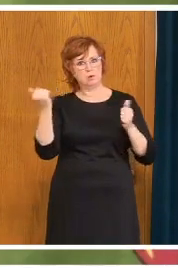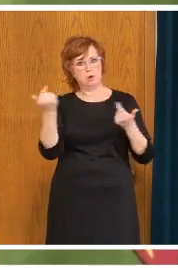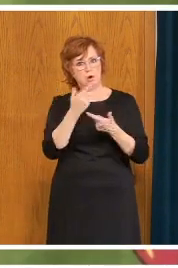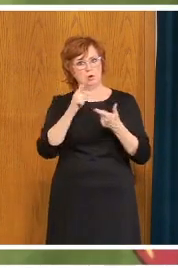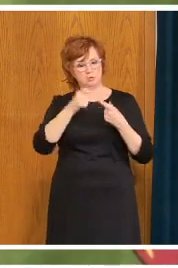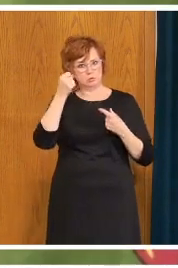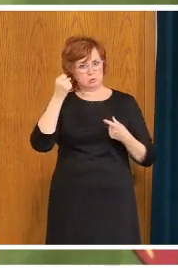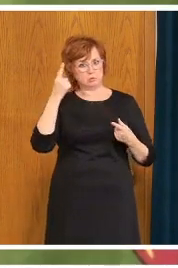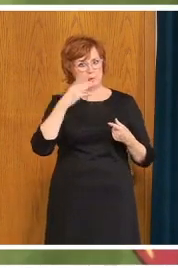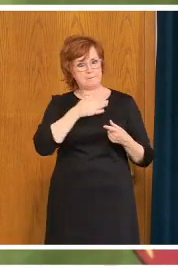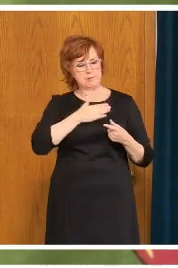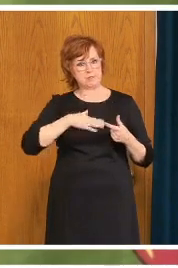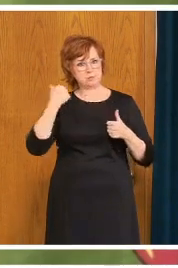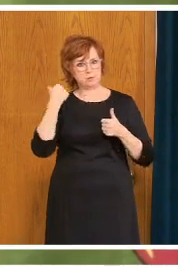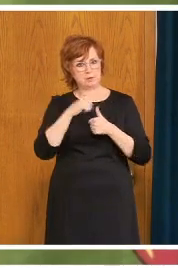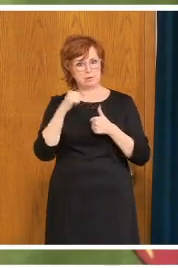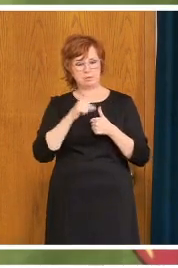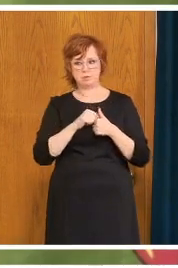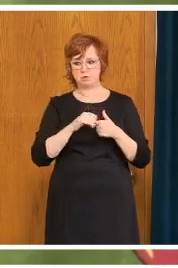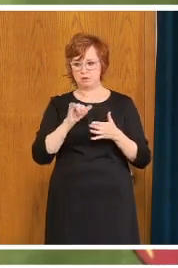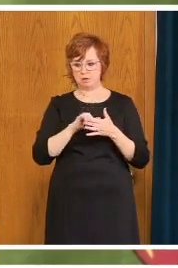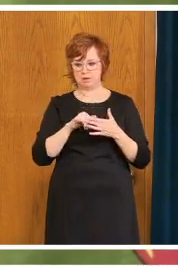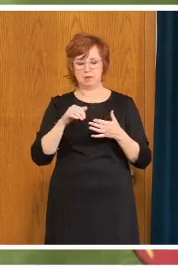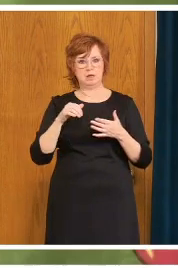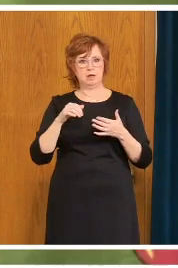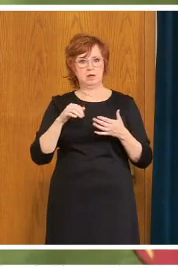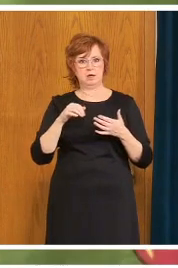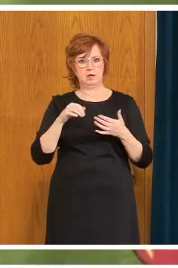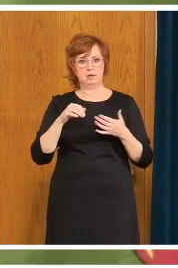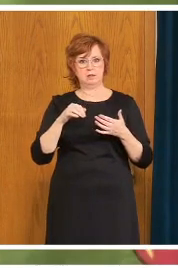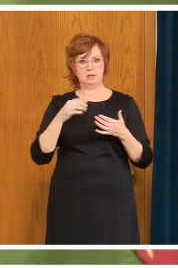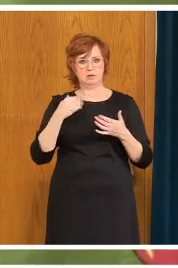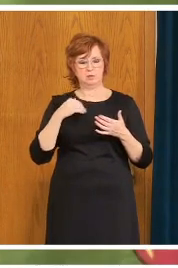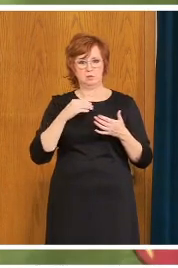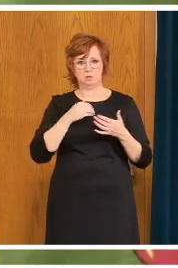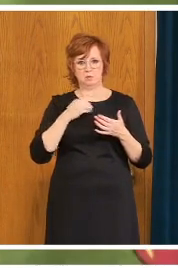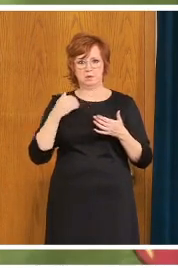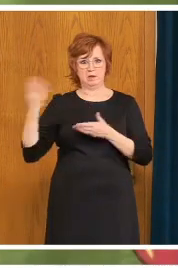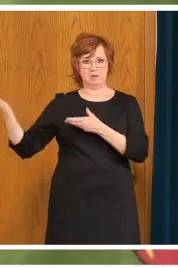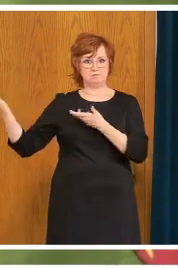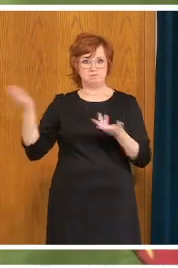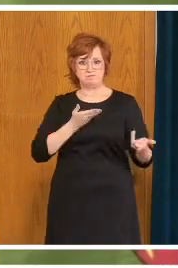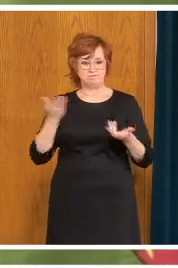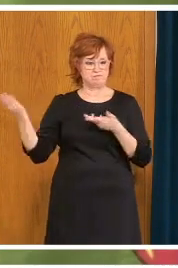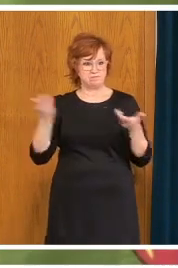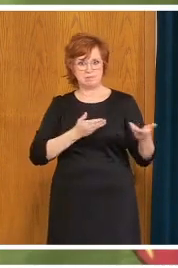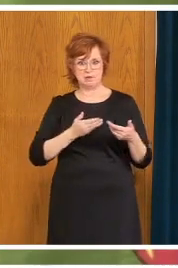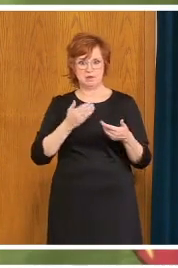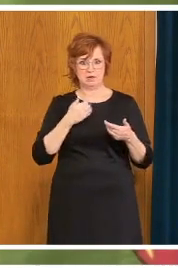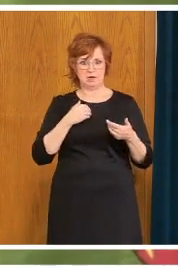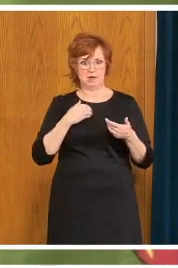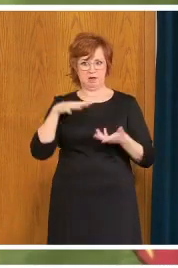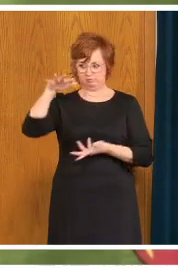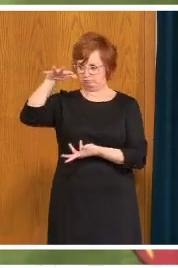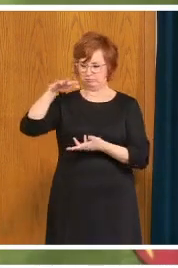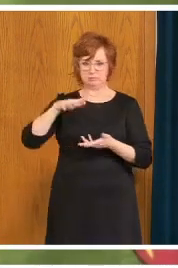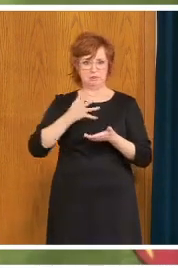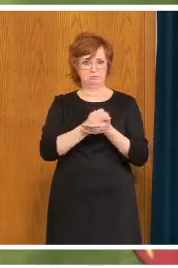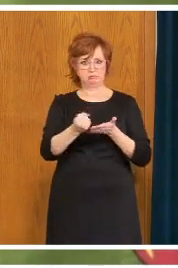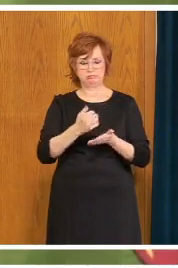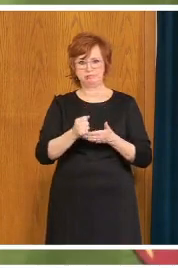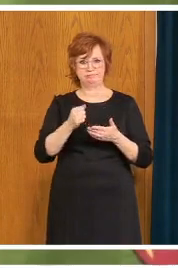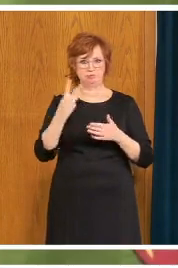you know, we had about a 2 to 3 day supply of vaccines on hand. That's how quick we're booking these out. We're booking appointments out for, you